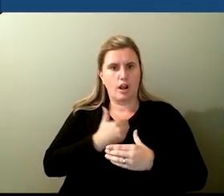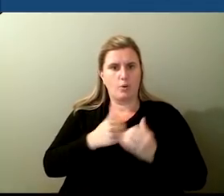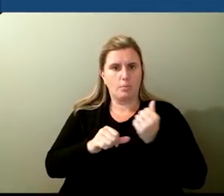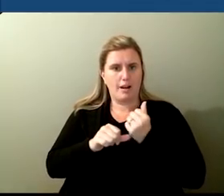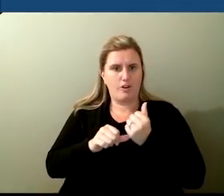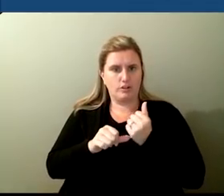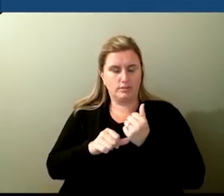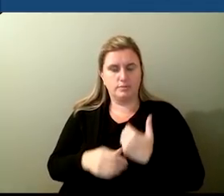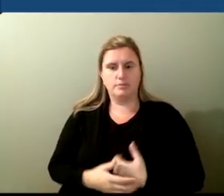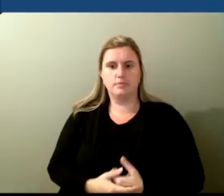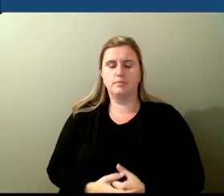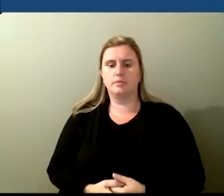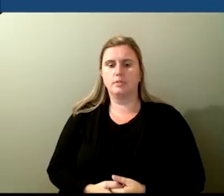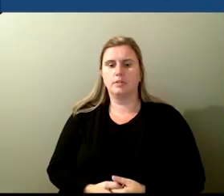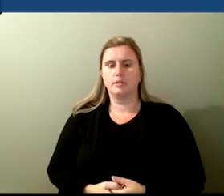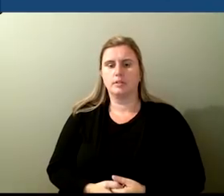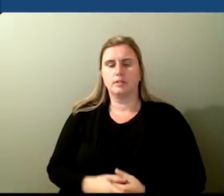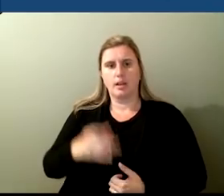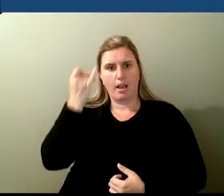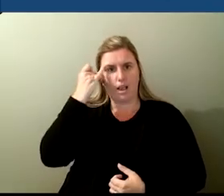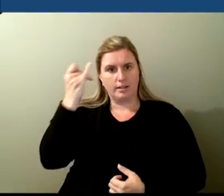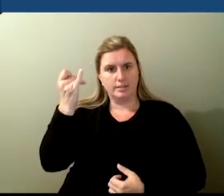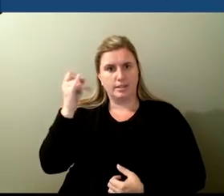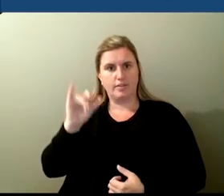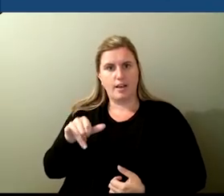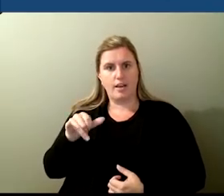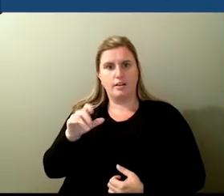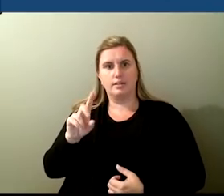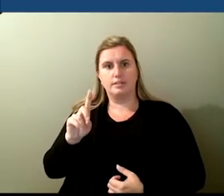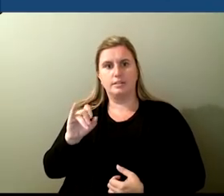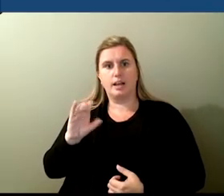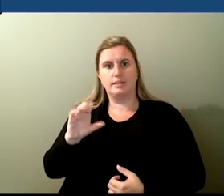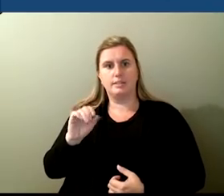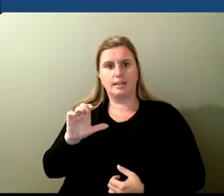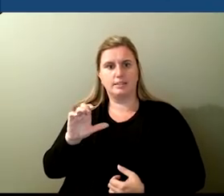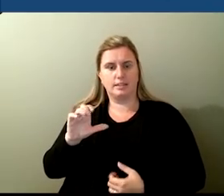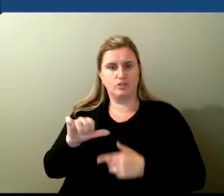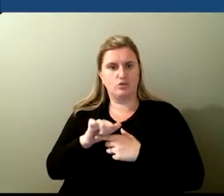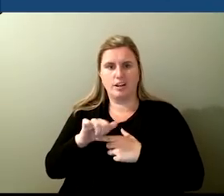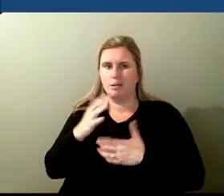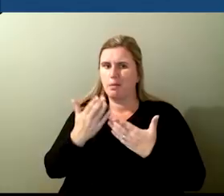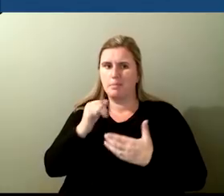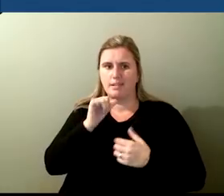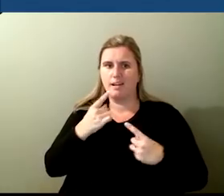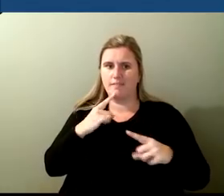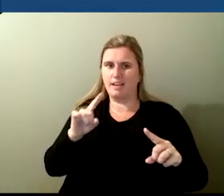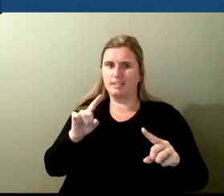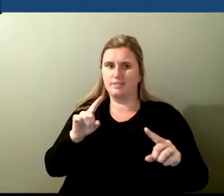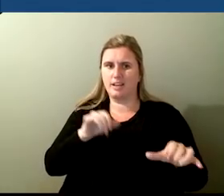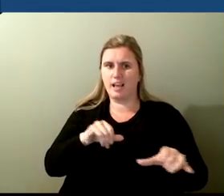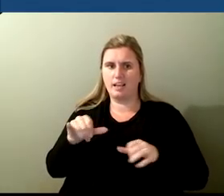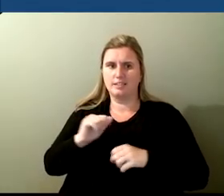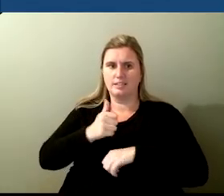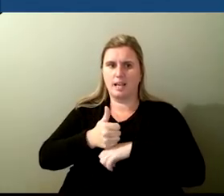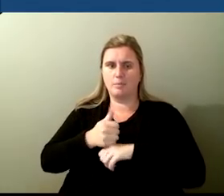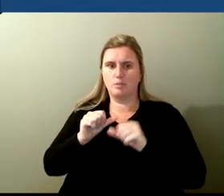educators, you know, the idea that didactic trainings may not be so effective at establishing and